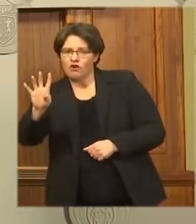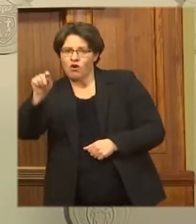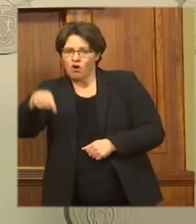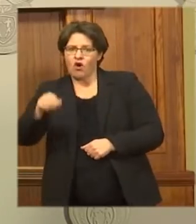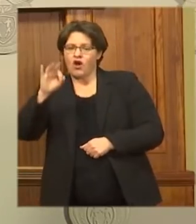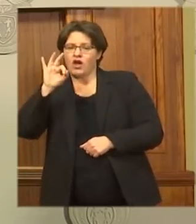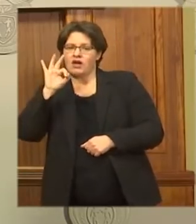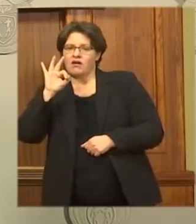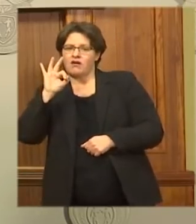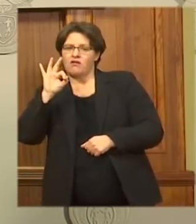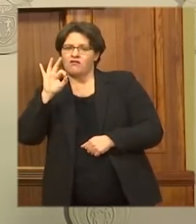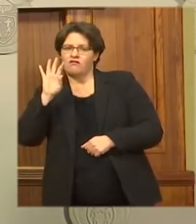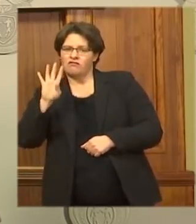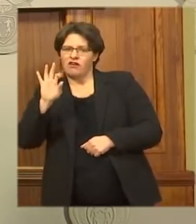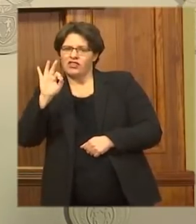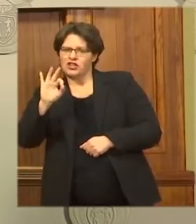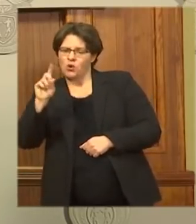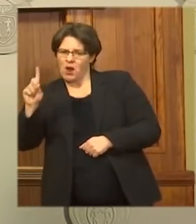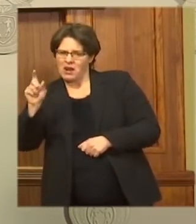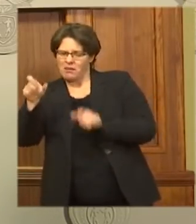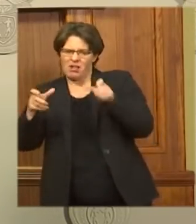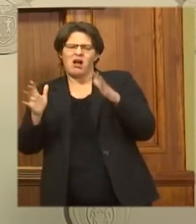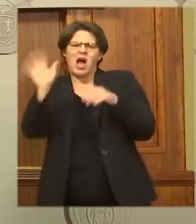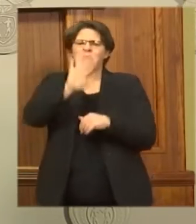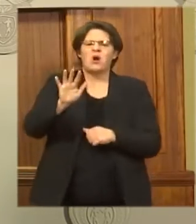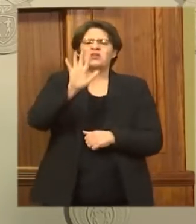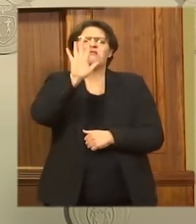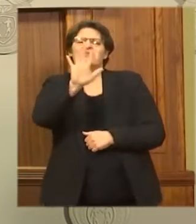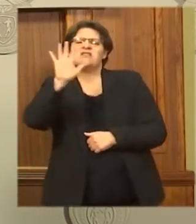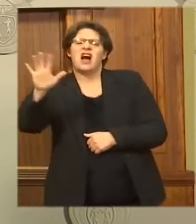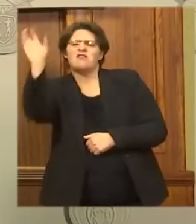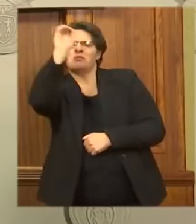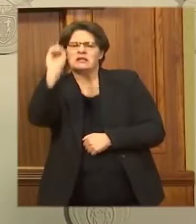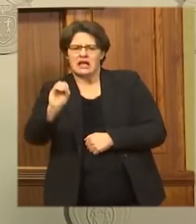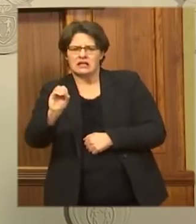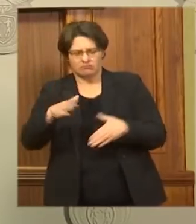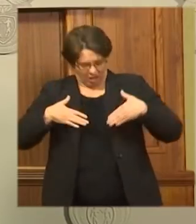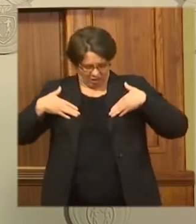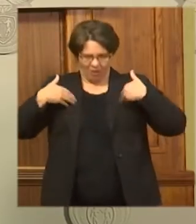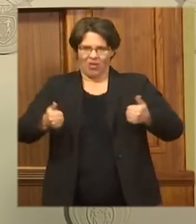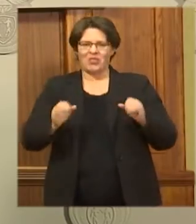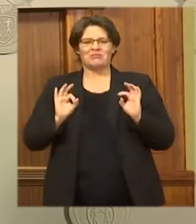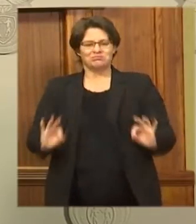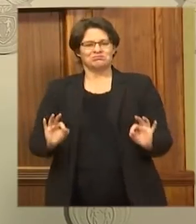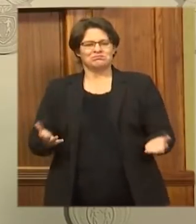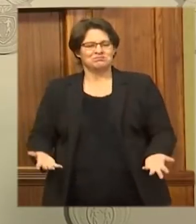44,331 people, or around 55%, have recovered.